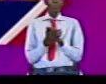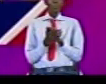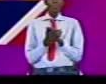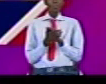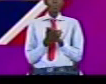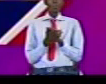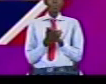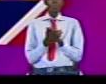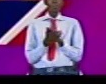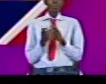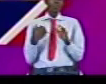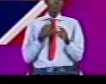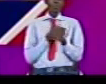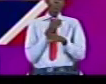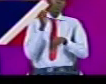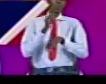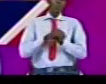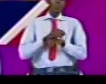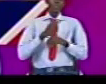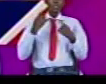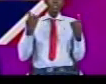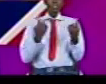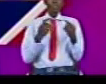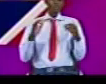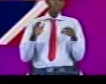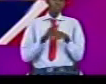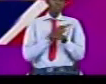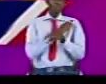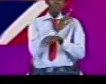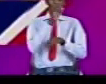nature and sensualities.